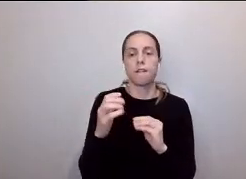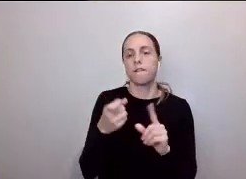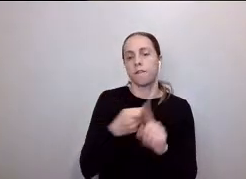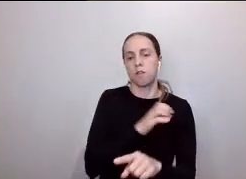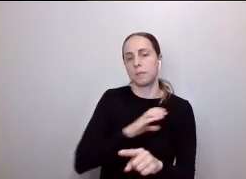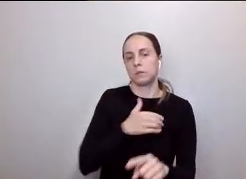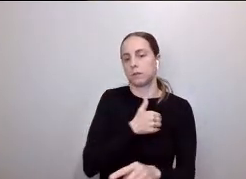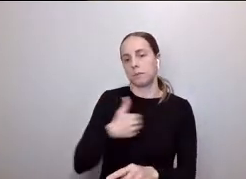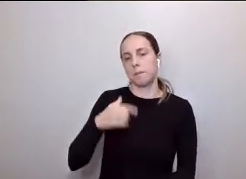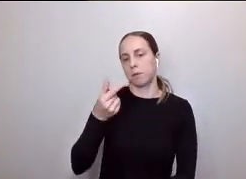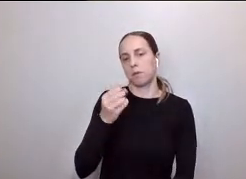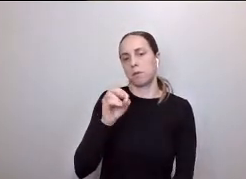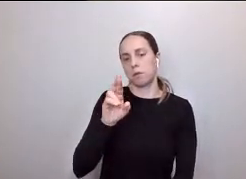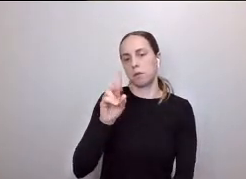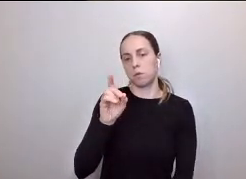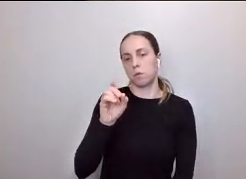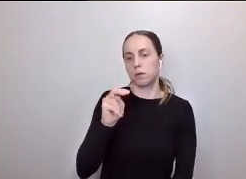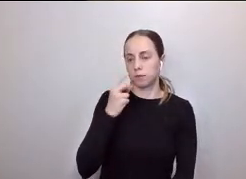member.